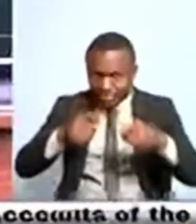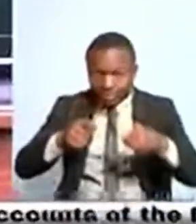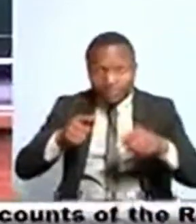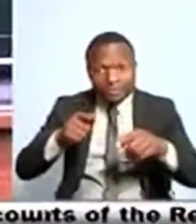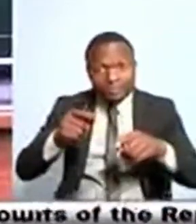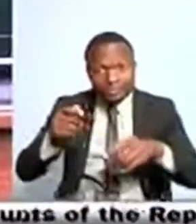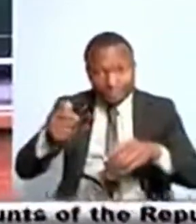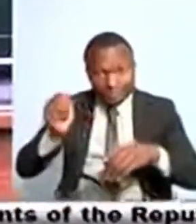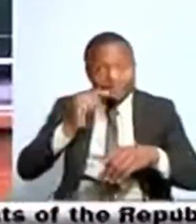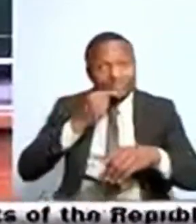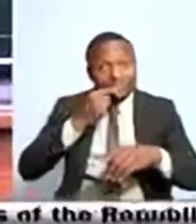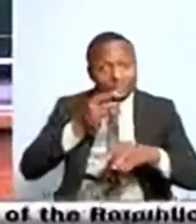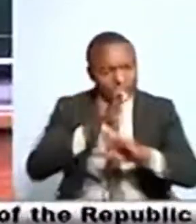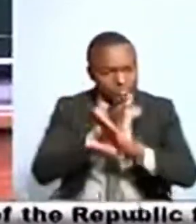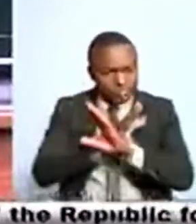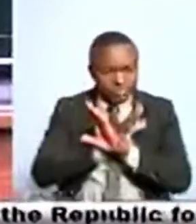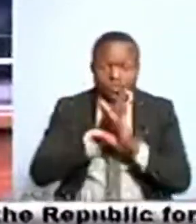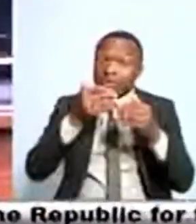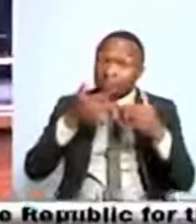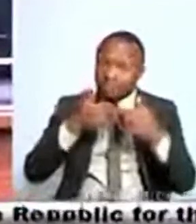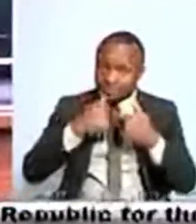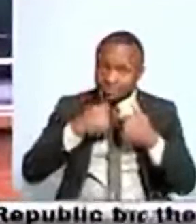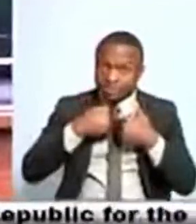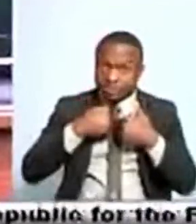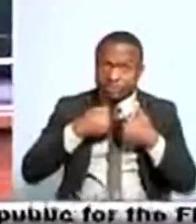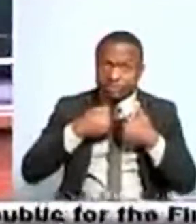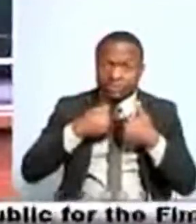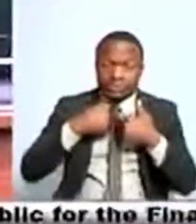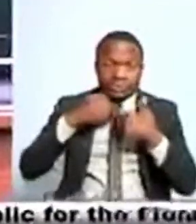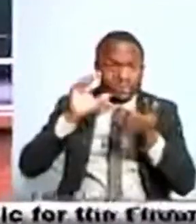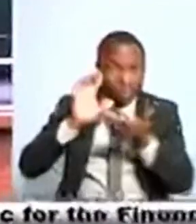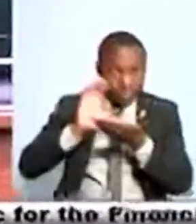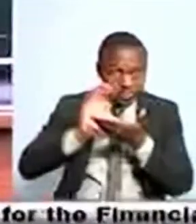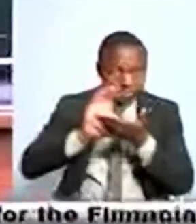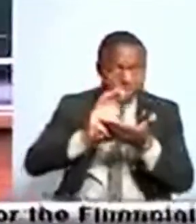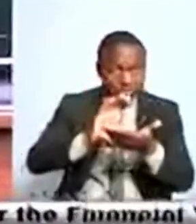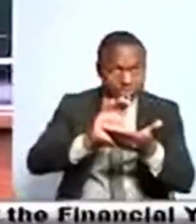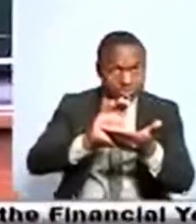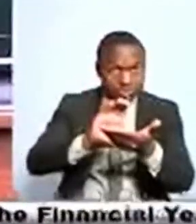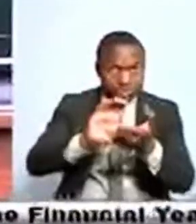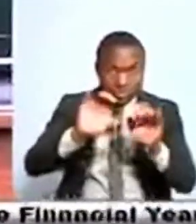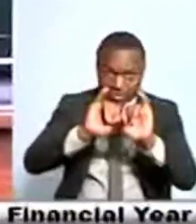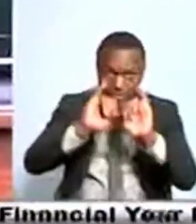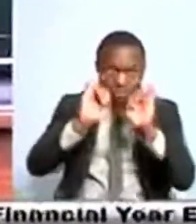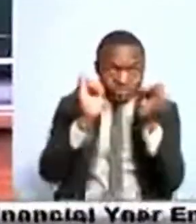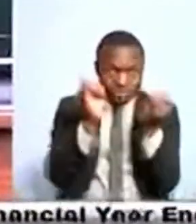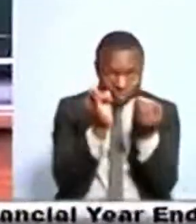Zambia, we have what is called the Credit Reference Bureau. This is